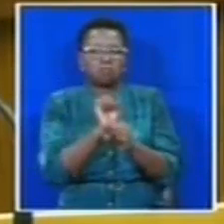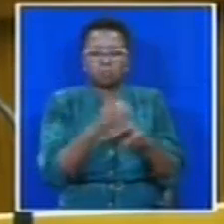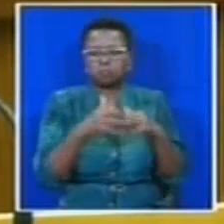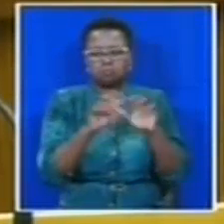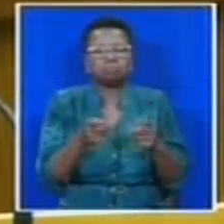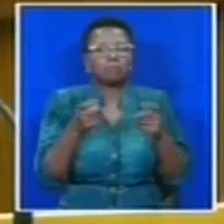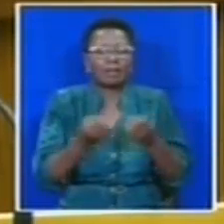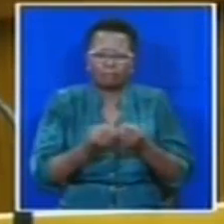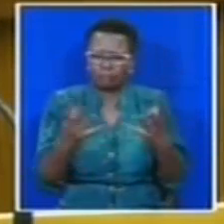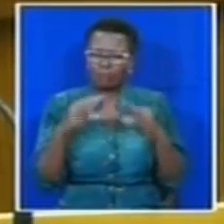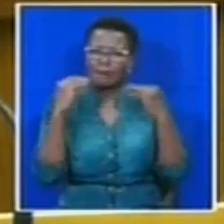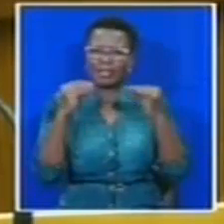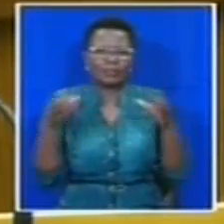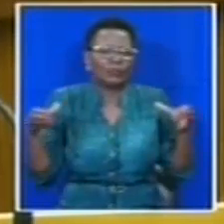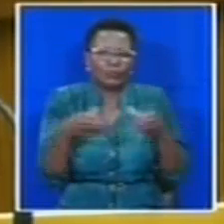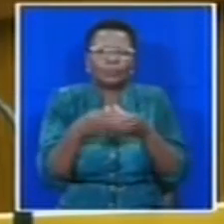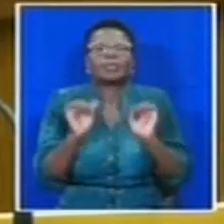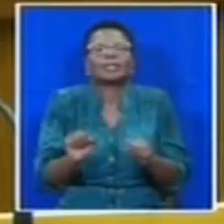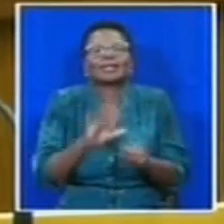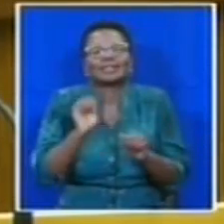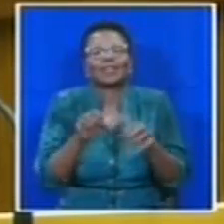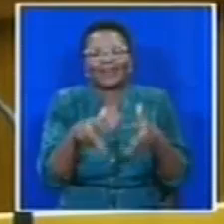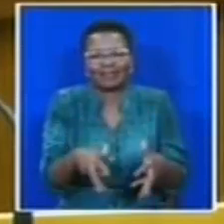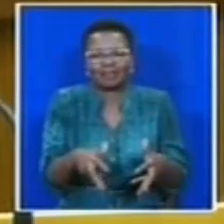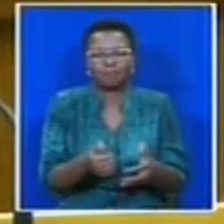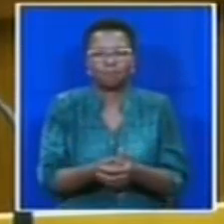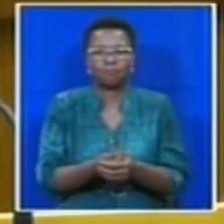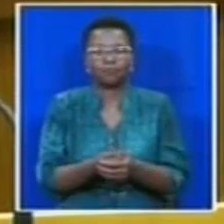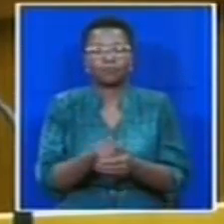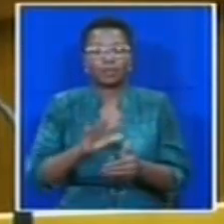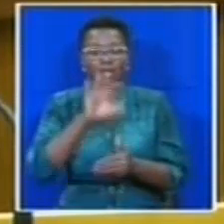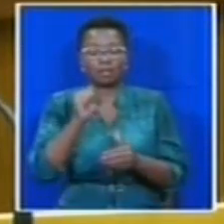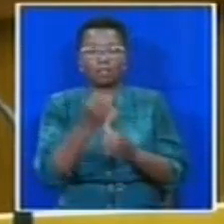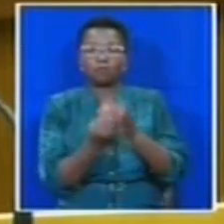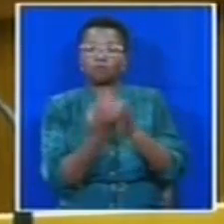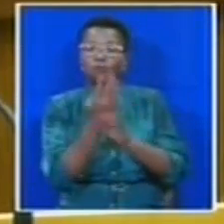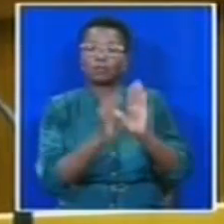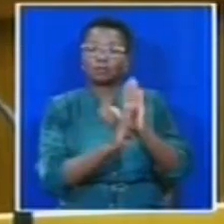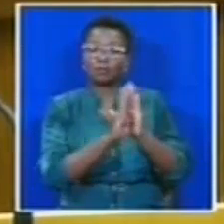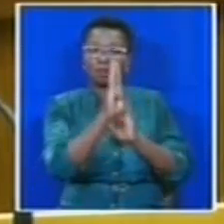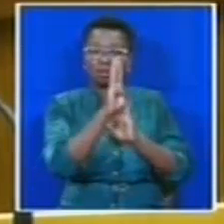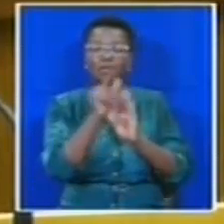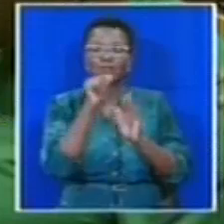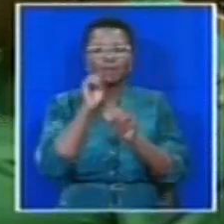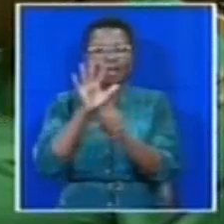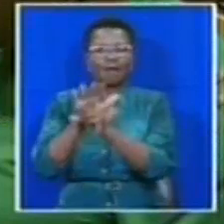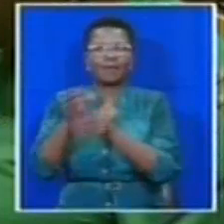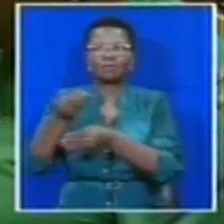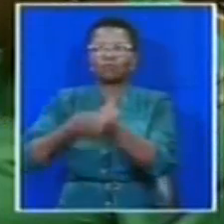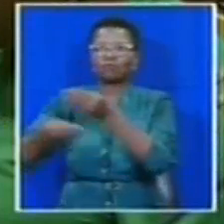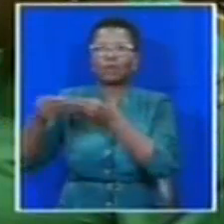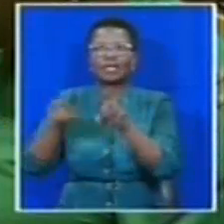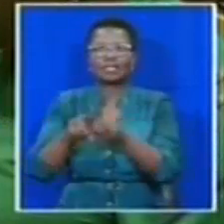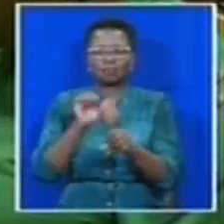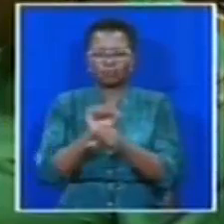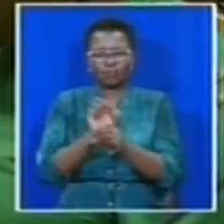thousands of businesses and ordinary South Africans. South Africa's growth and development affects trade and employment opportunities in our